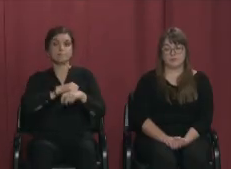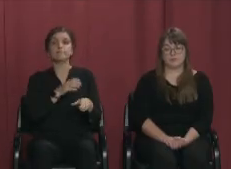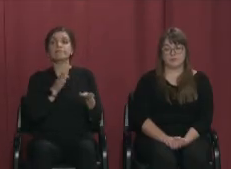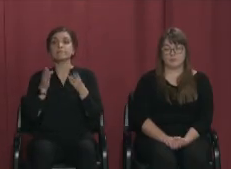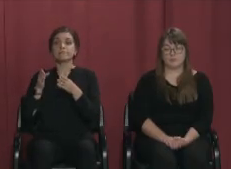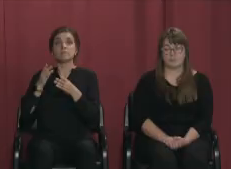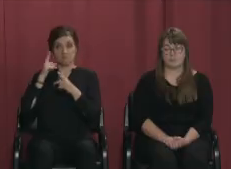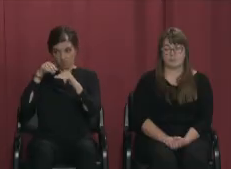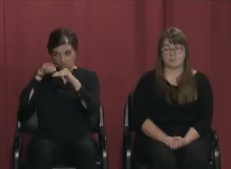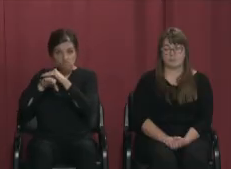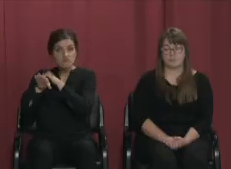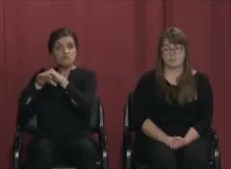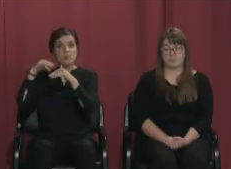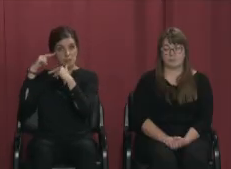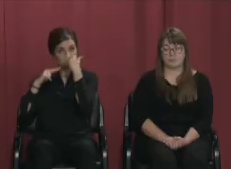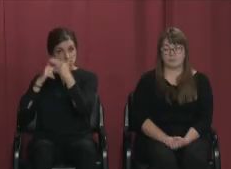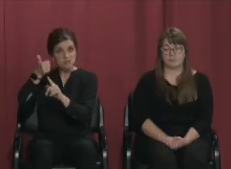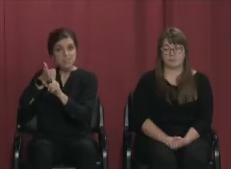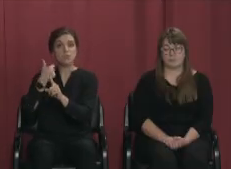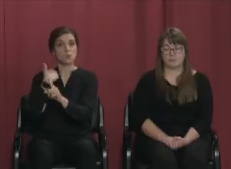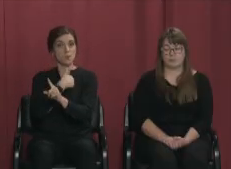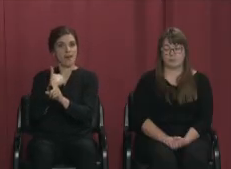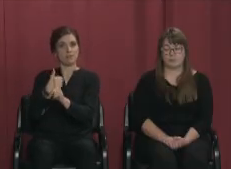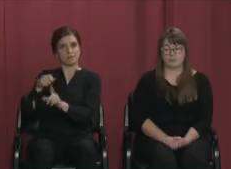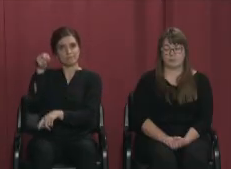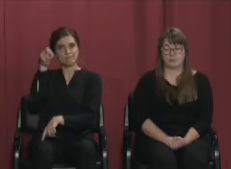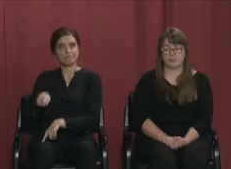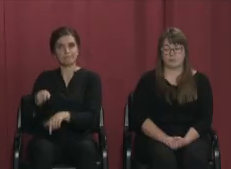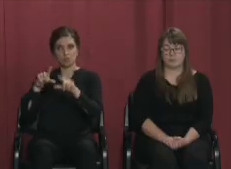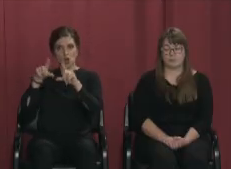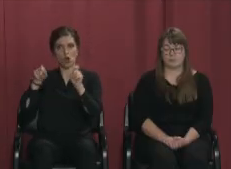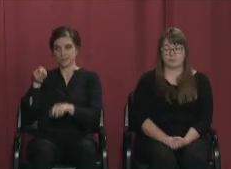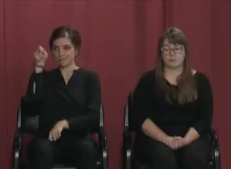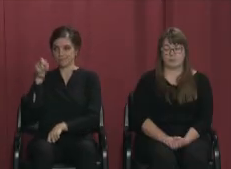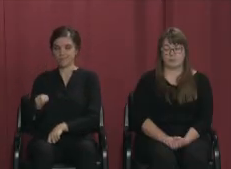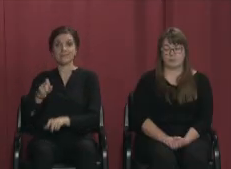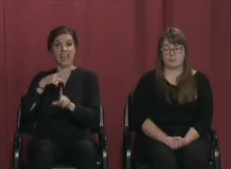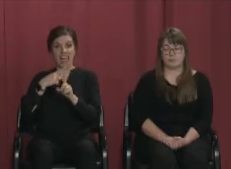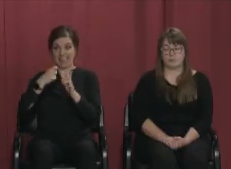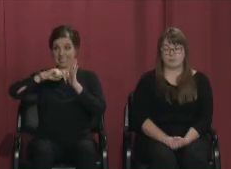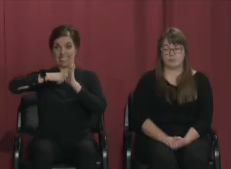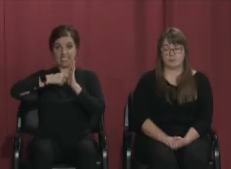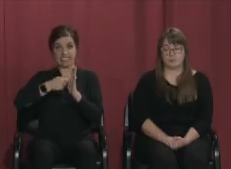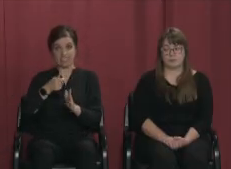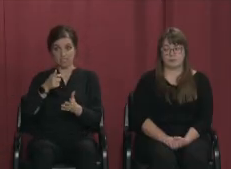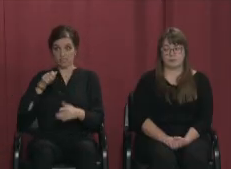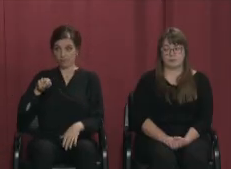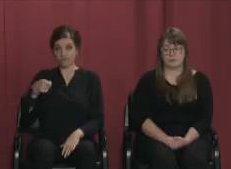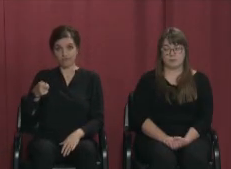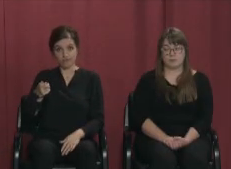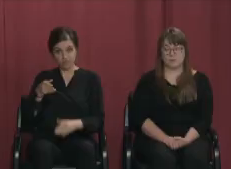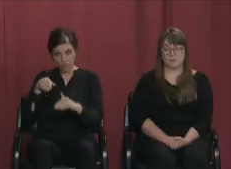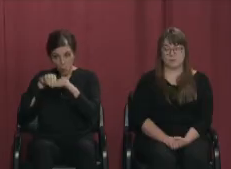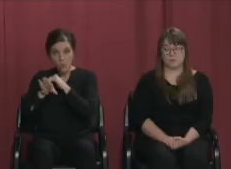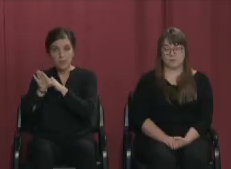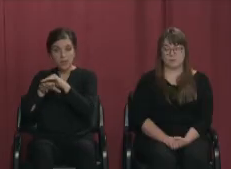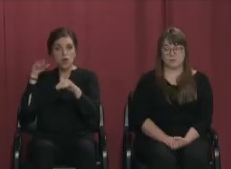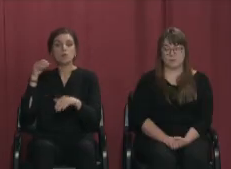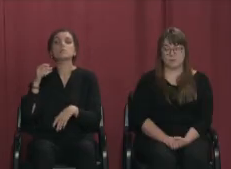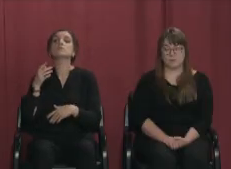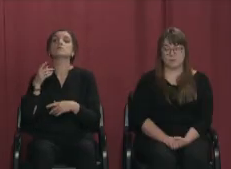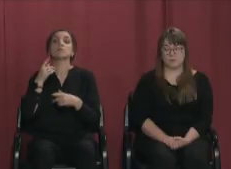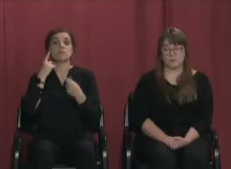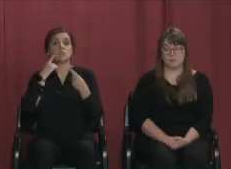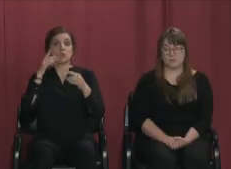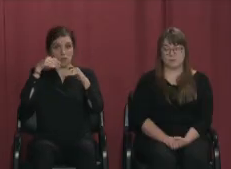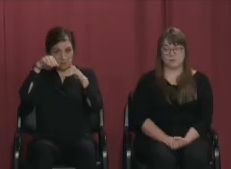certain doors, we have swipe cards and we have actual keys, but to get into what's our tabulation room, you